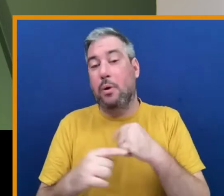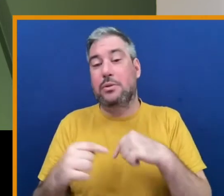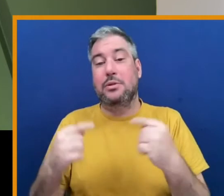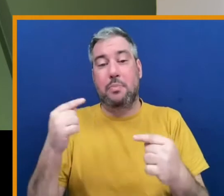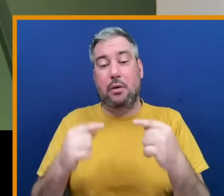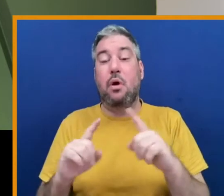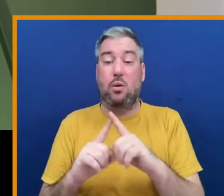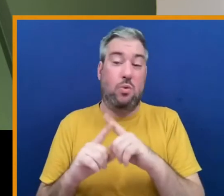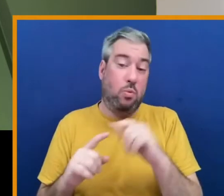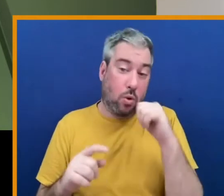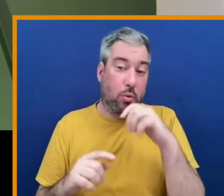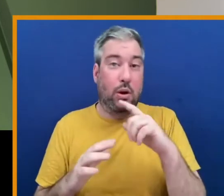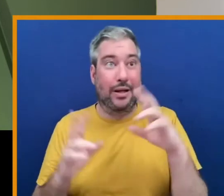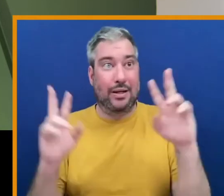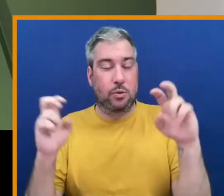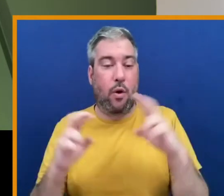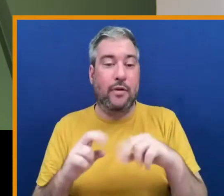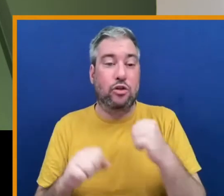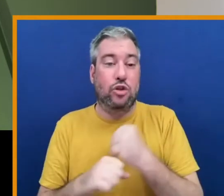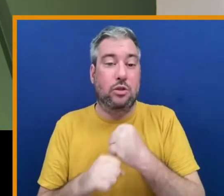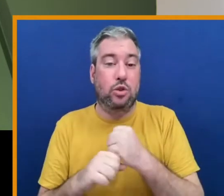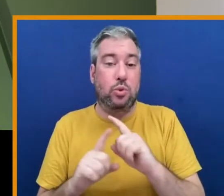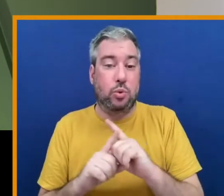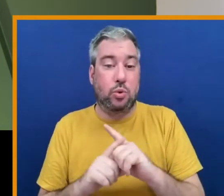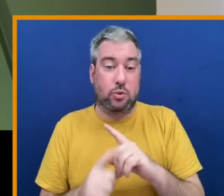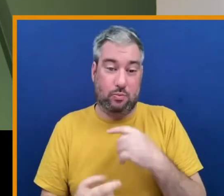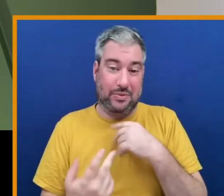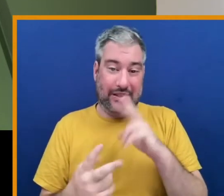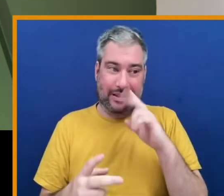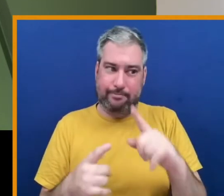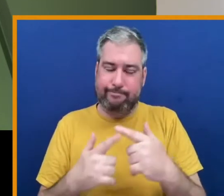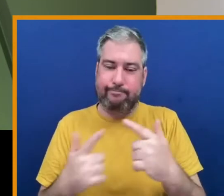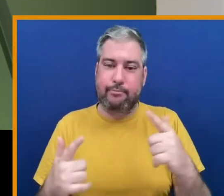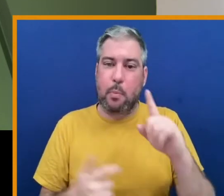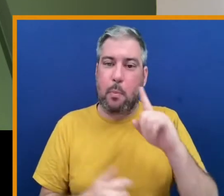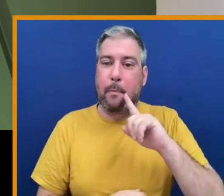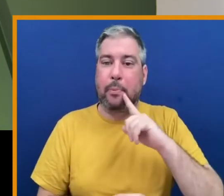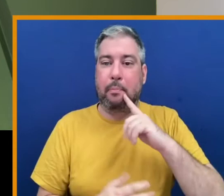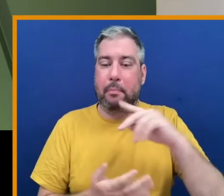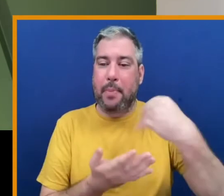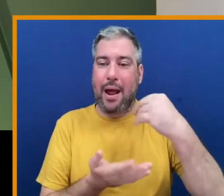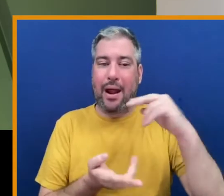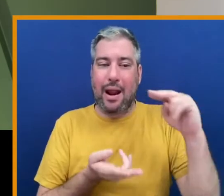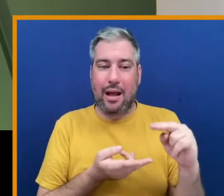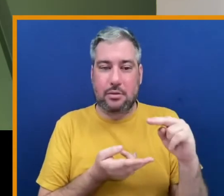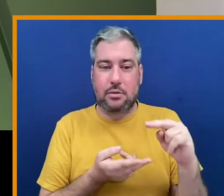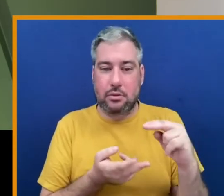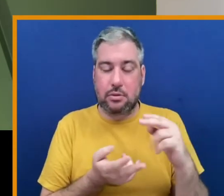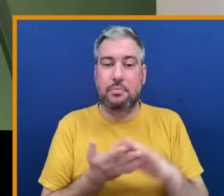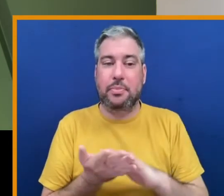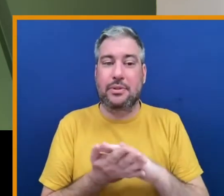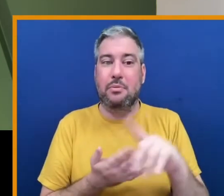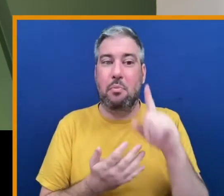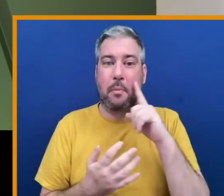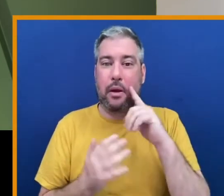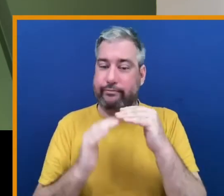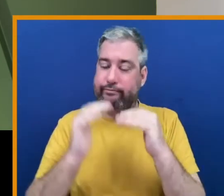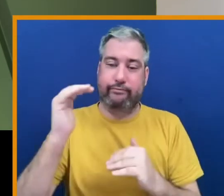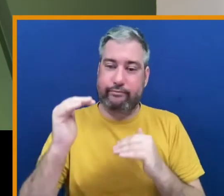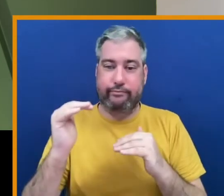paid less. And so we see women disproportionately among the lower earners. And so I think it's